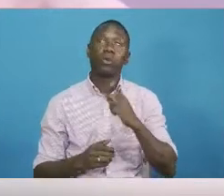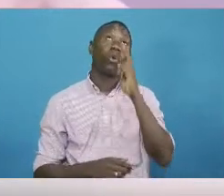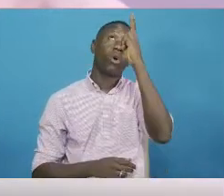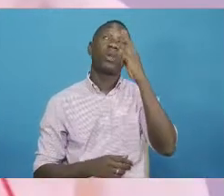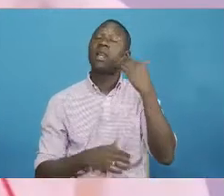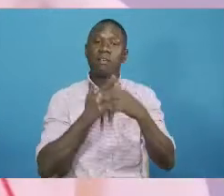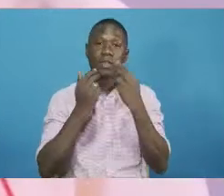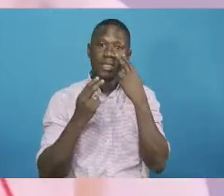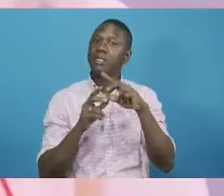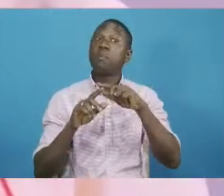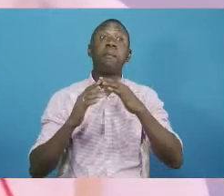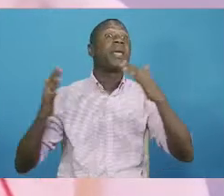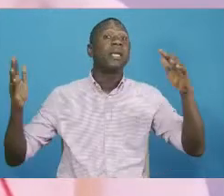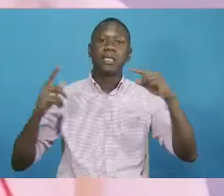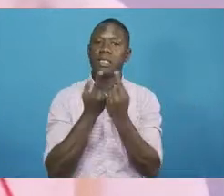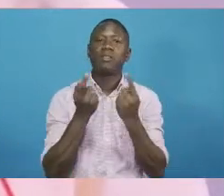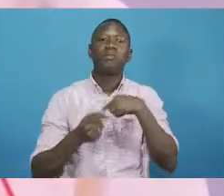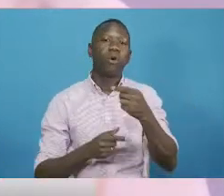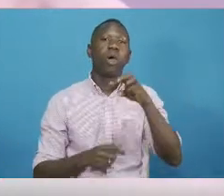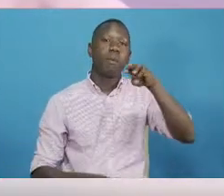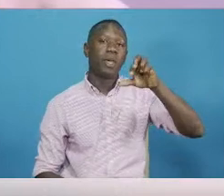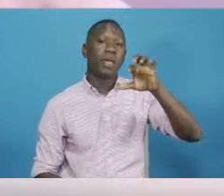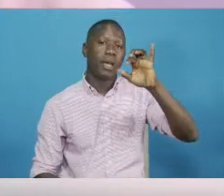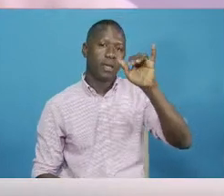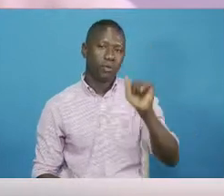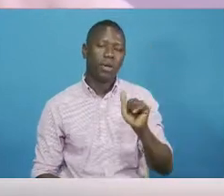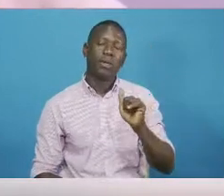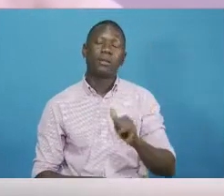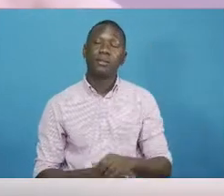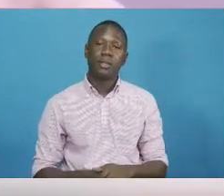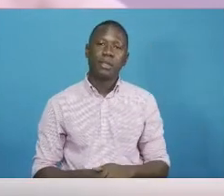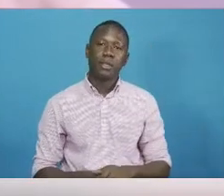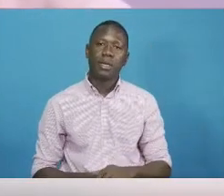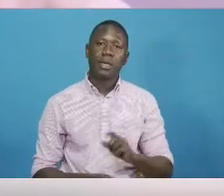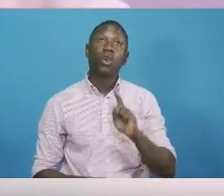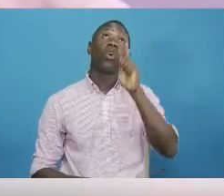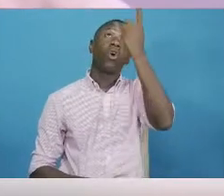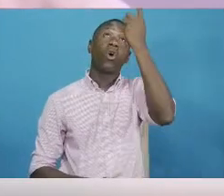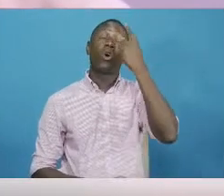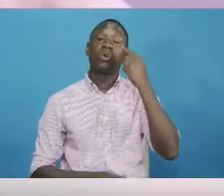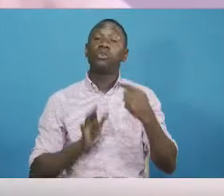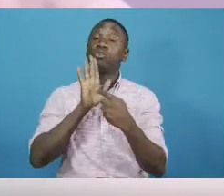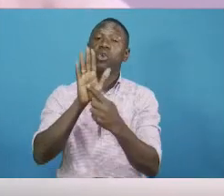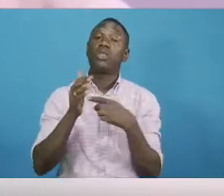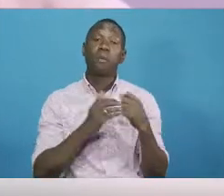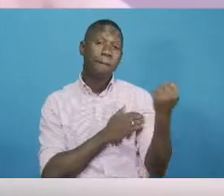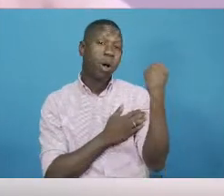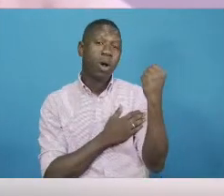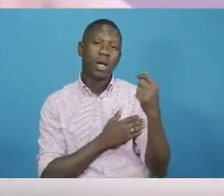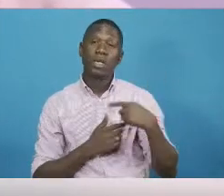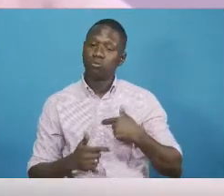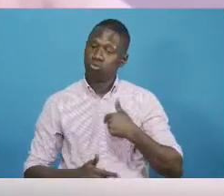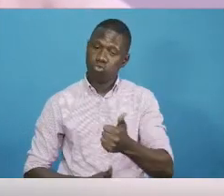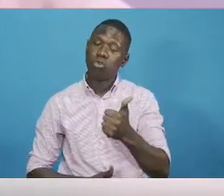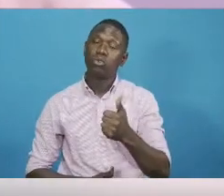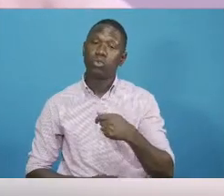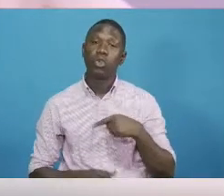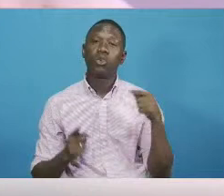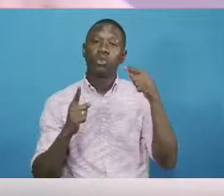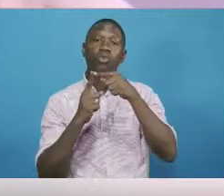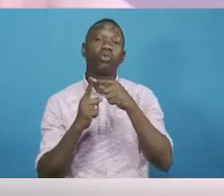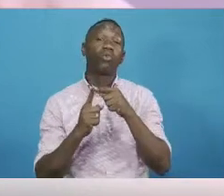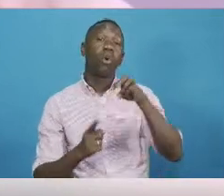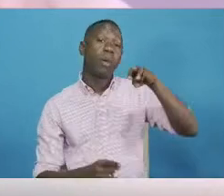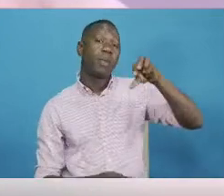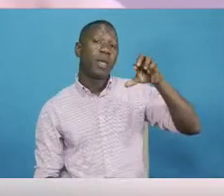for Mary, his lowly handmaid. He persistently showed his power and goodness to her, and